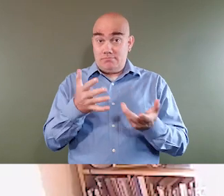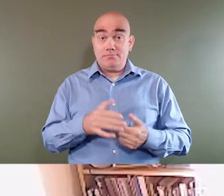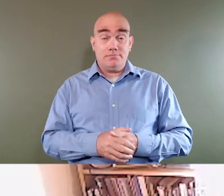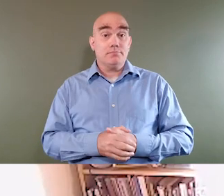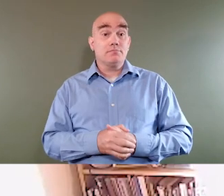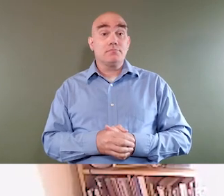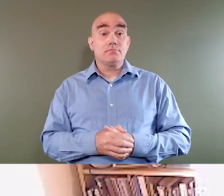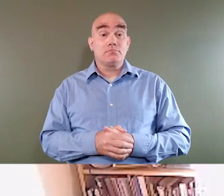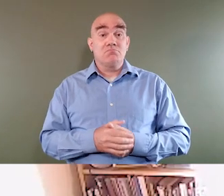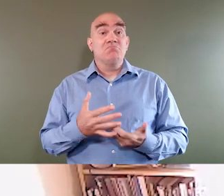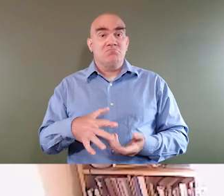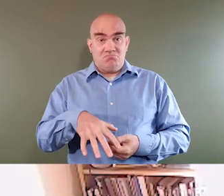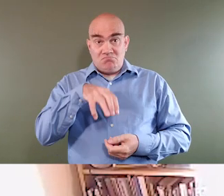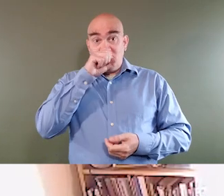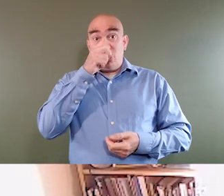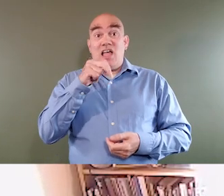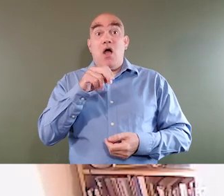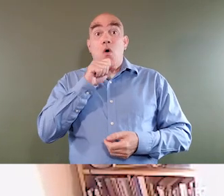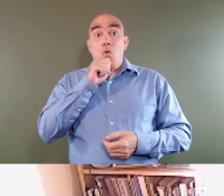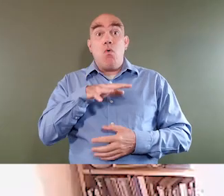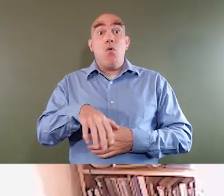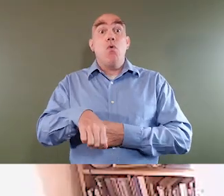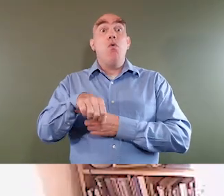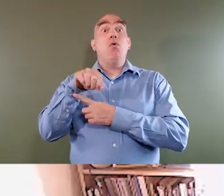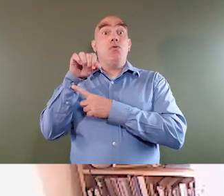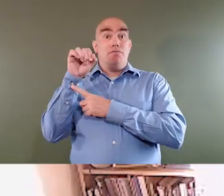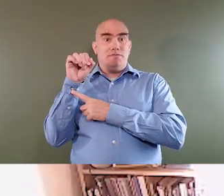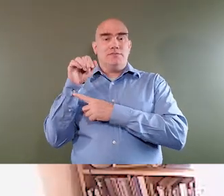Take an inhale and then exhale to roll up.